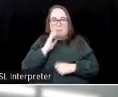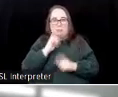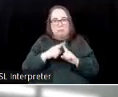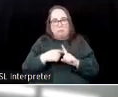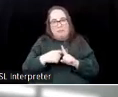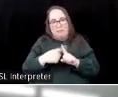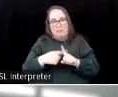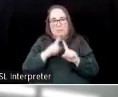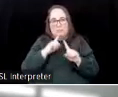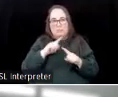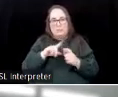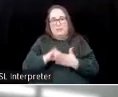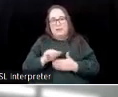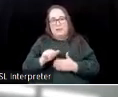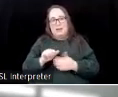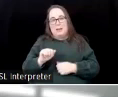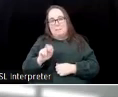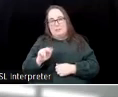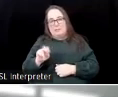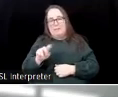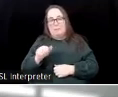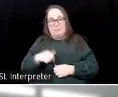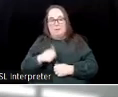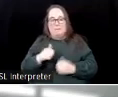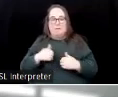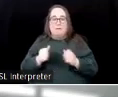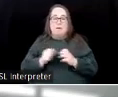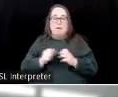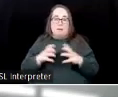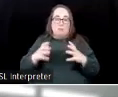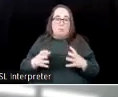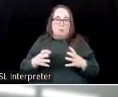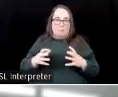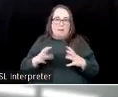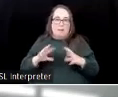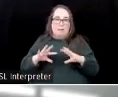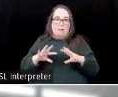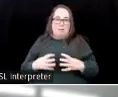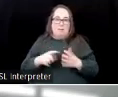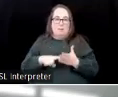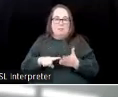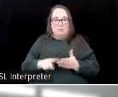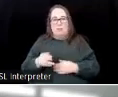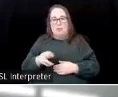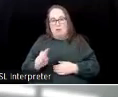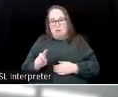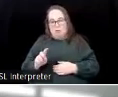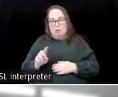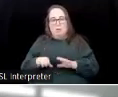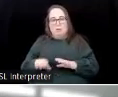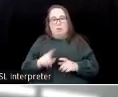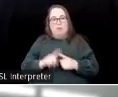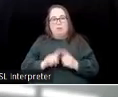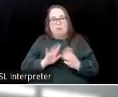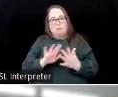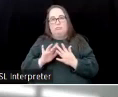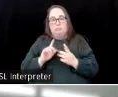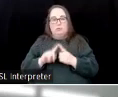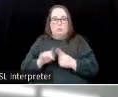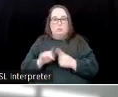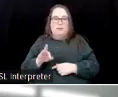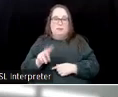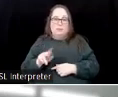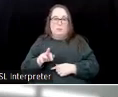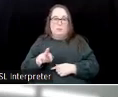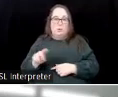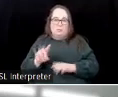and administrative data that we have and a growing body of research, HUD started to take steps to reach out to landlords. And this was